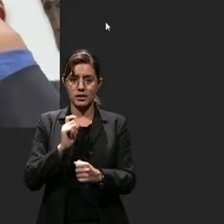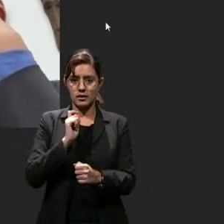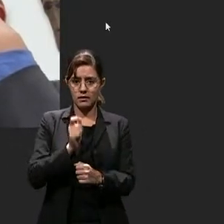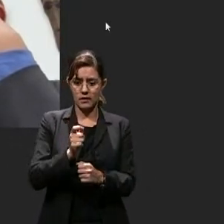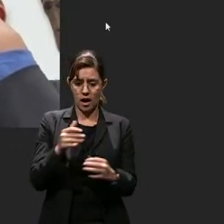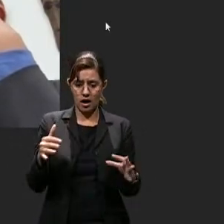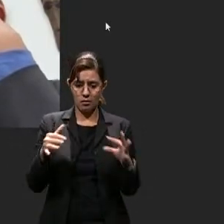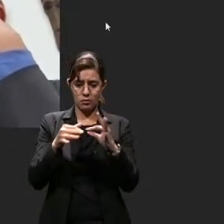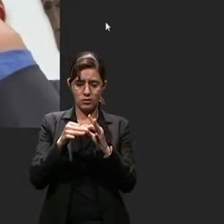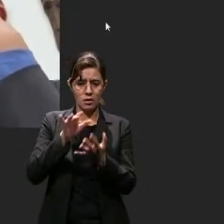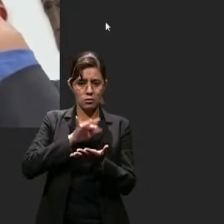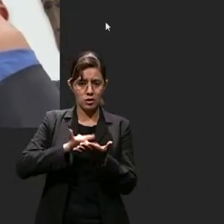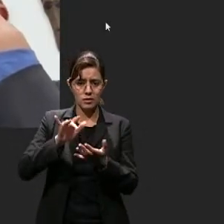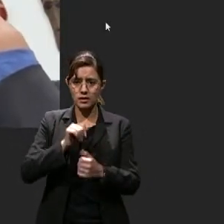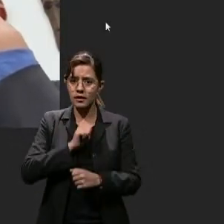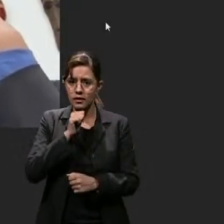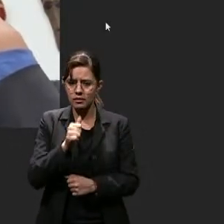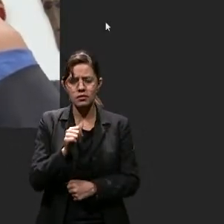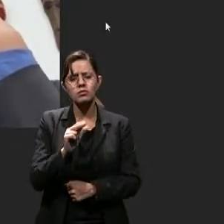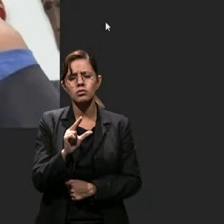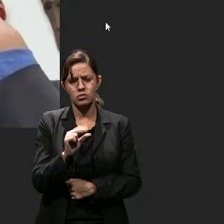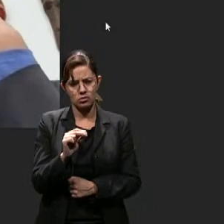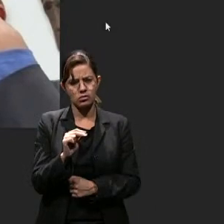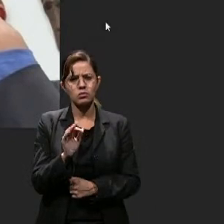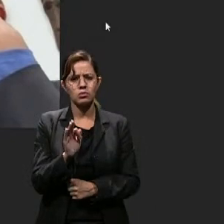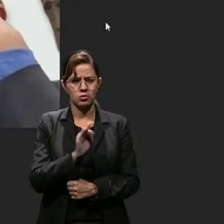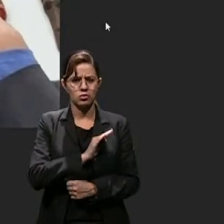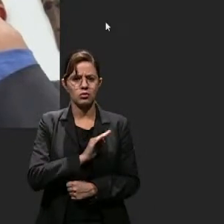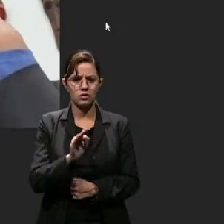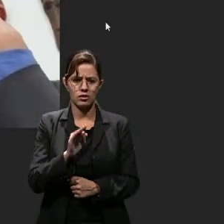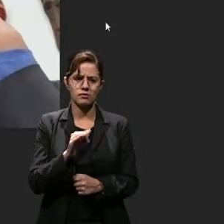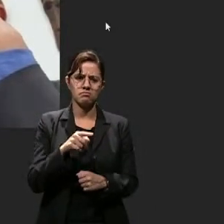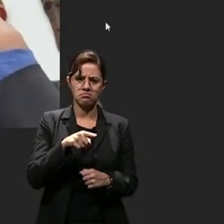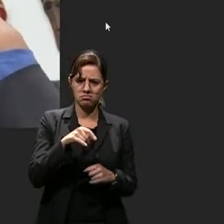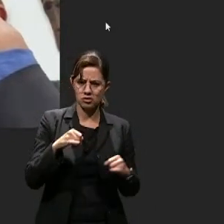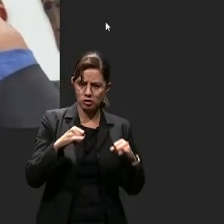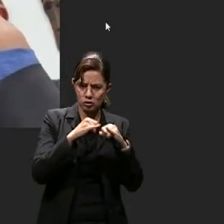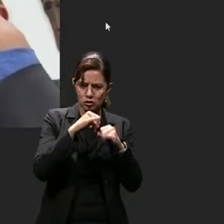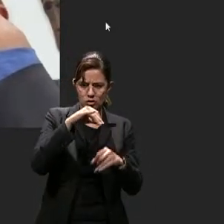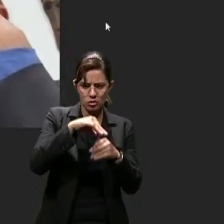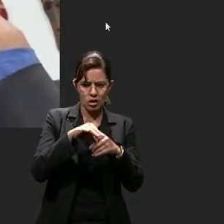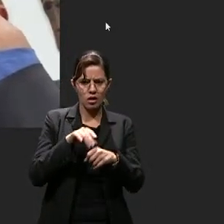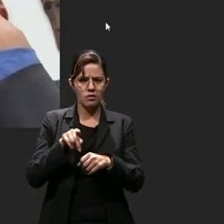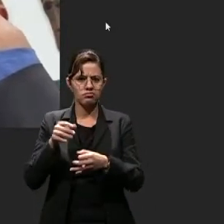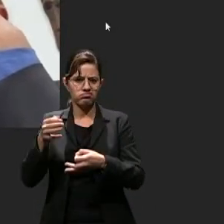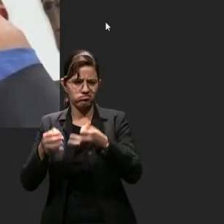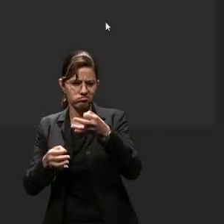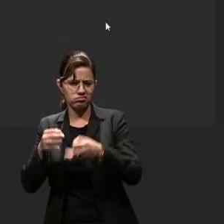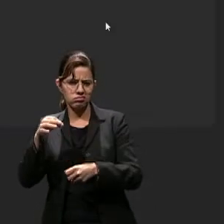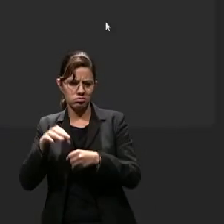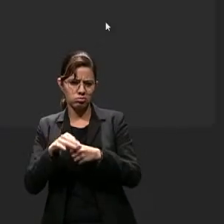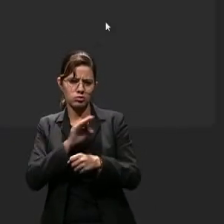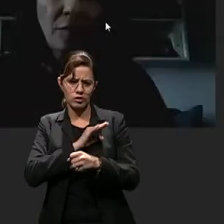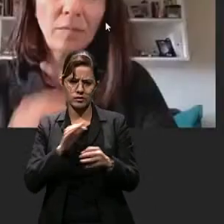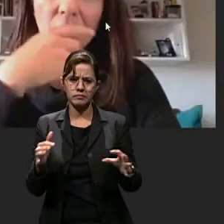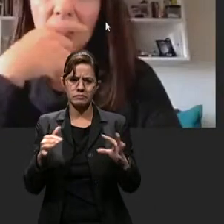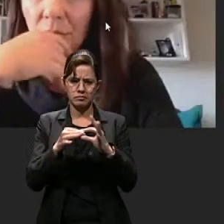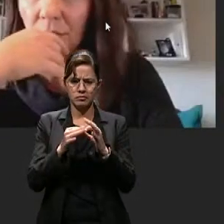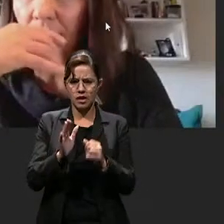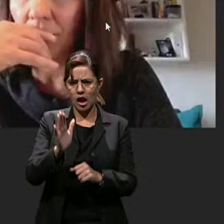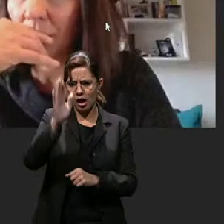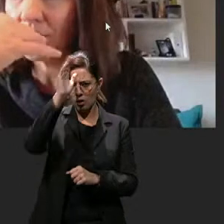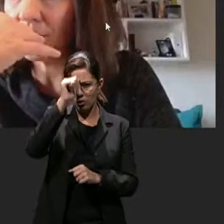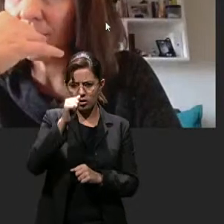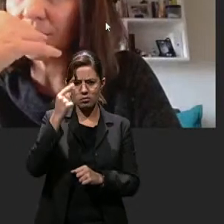have levels of coordination. Of course, these have to exist among the different levels of power to have an